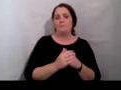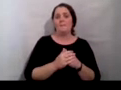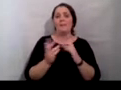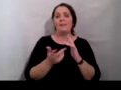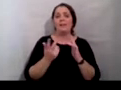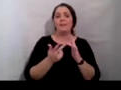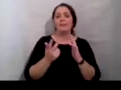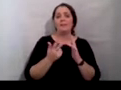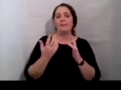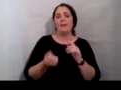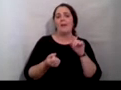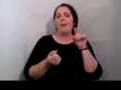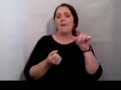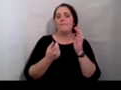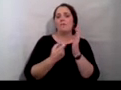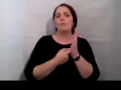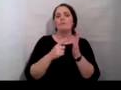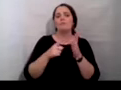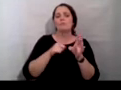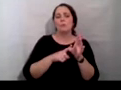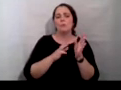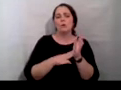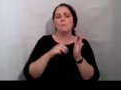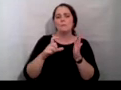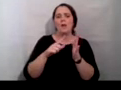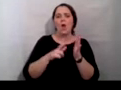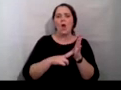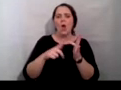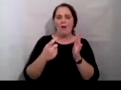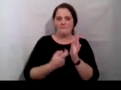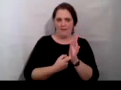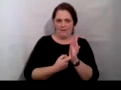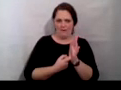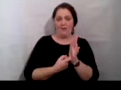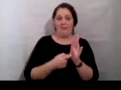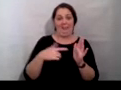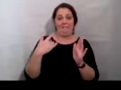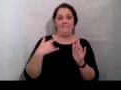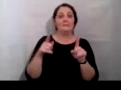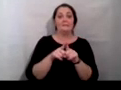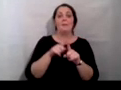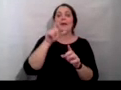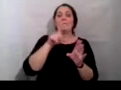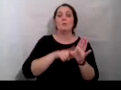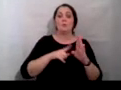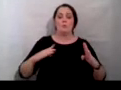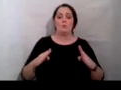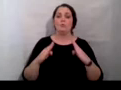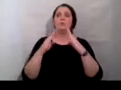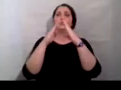artwork by another North Queensland artist, Roy McIver, who's actually from the east coast of Cape